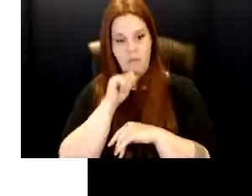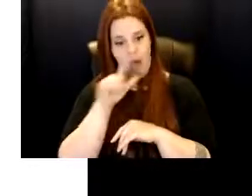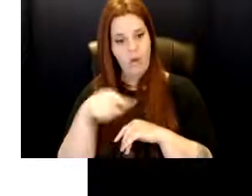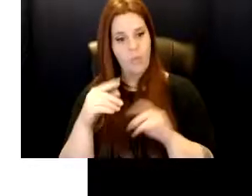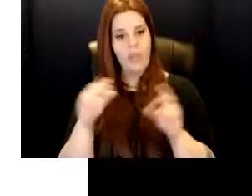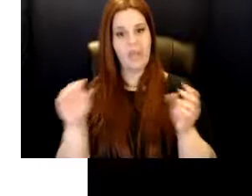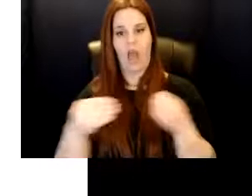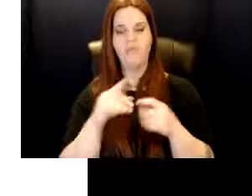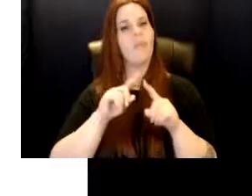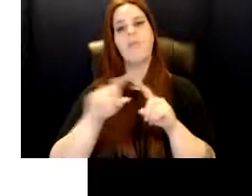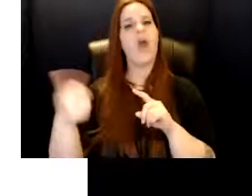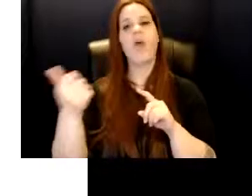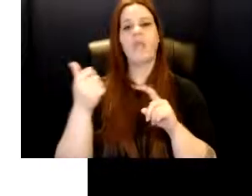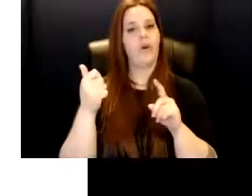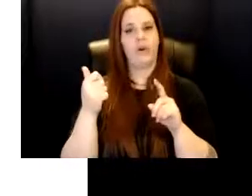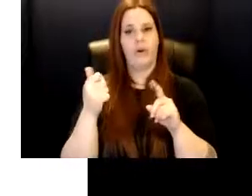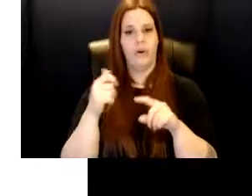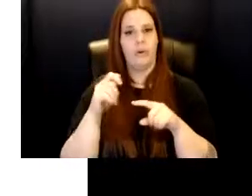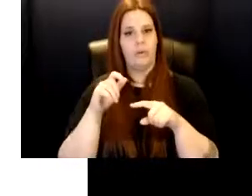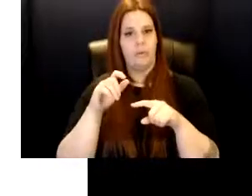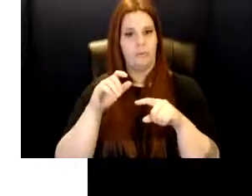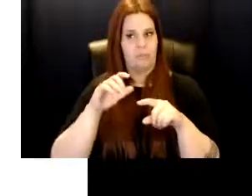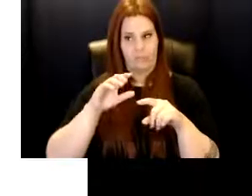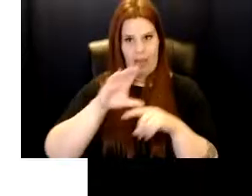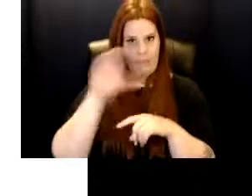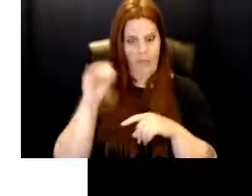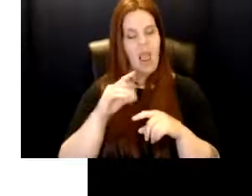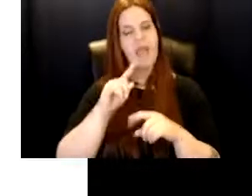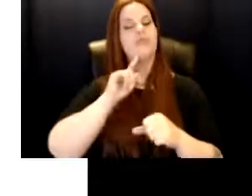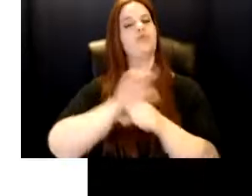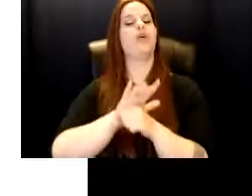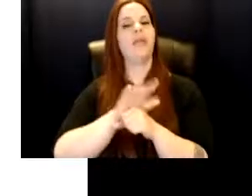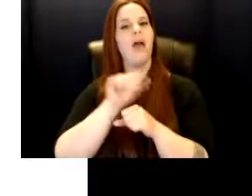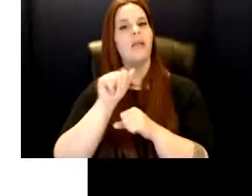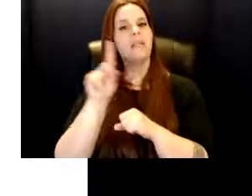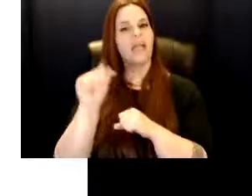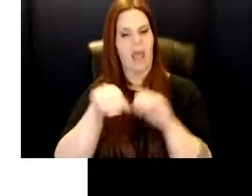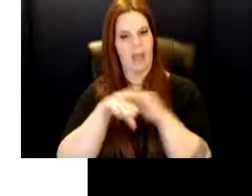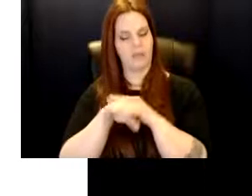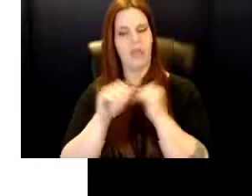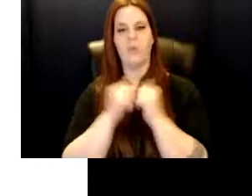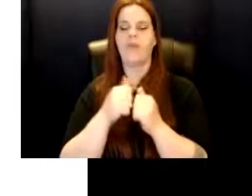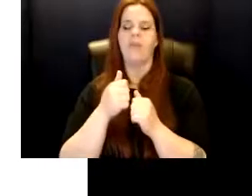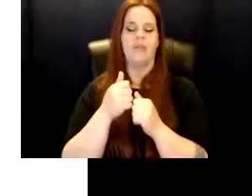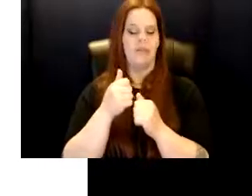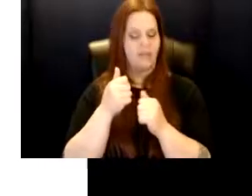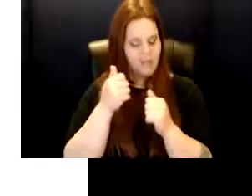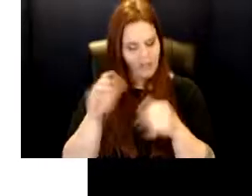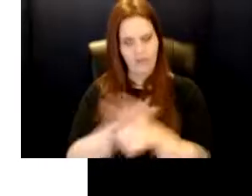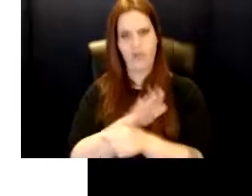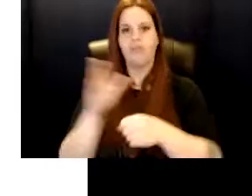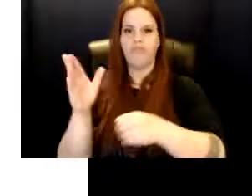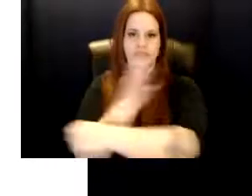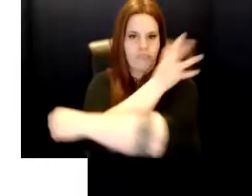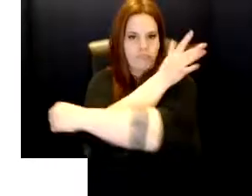office, but other entities in ensuring ADA access with every aspect, the full paradigm of